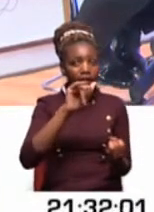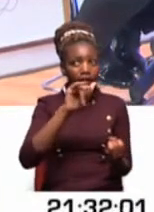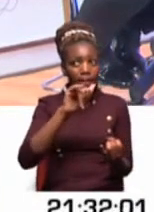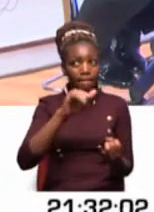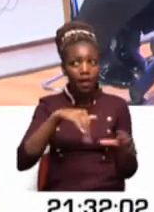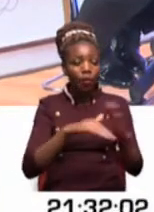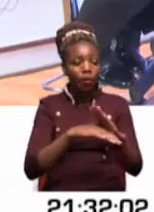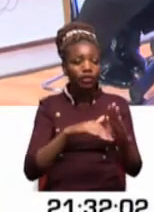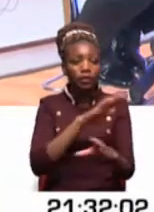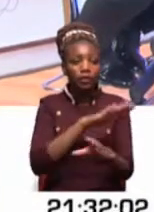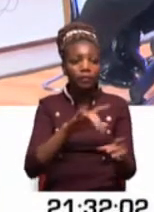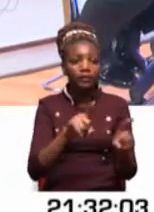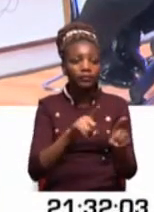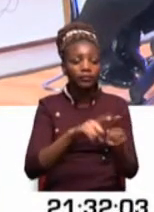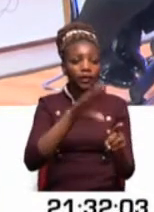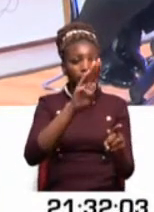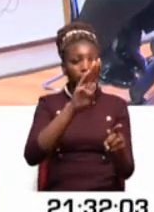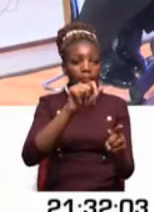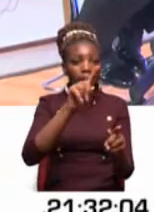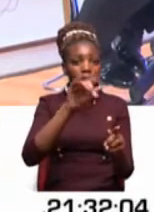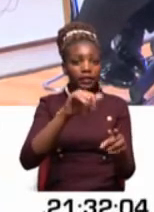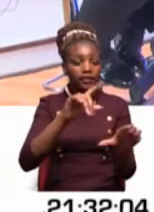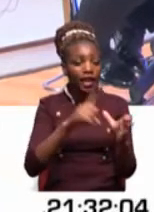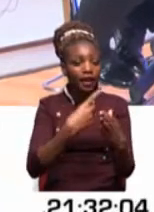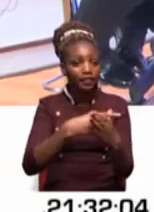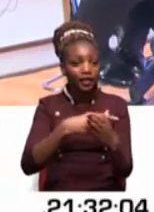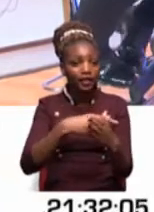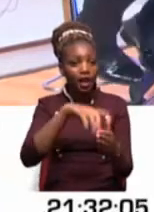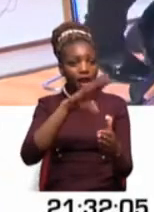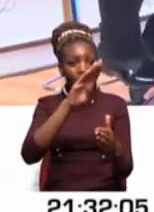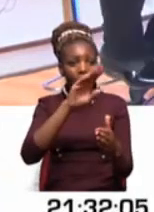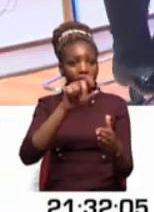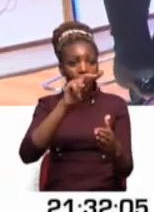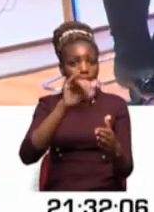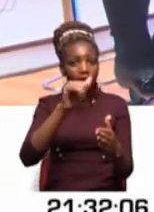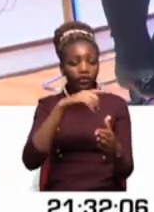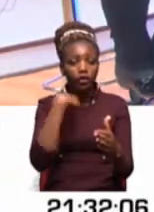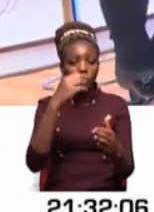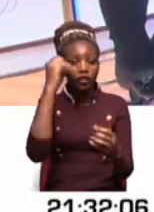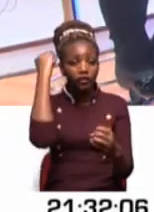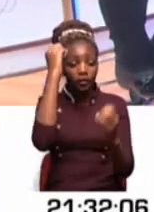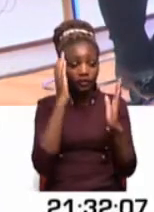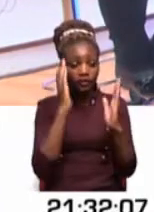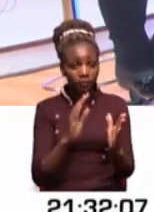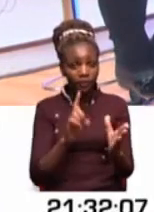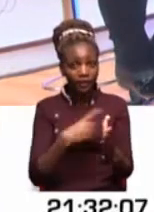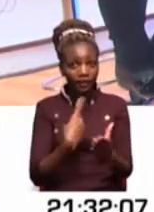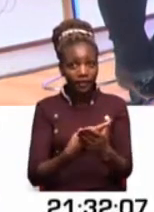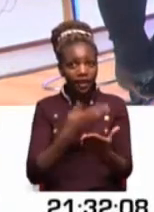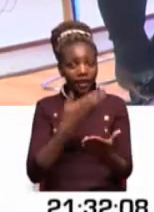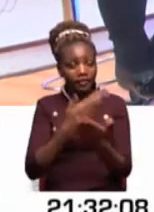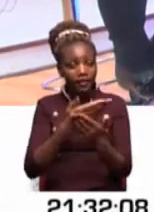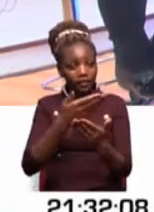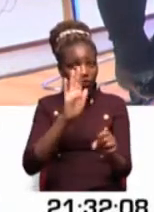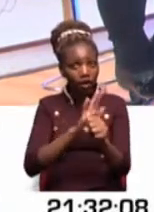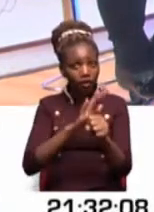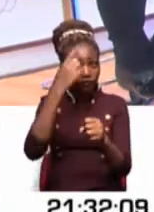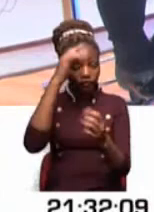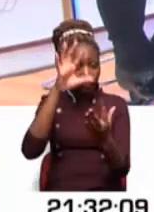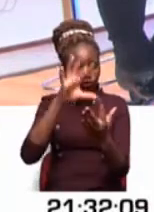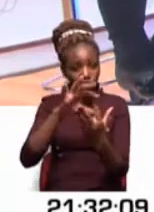Yes. Betty Adera, Governance Expert, and Benji Ndolo, a Political Analyst. Gentlemen and lady, thank you for making time for us here on